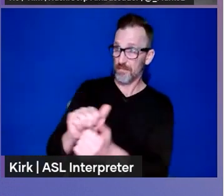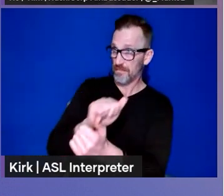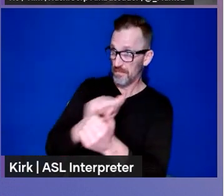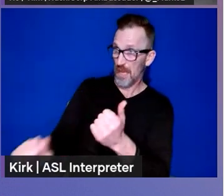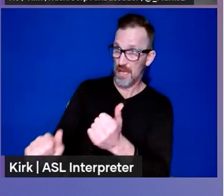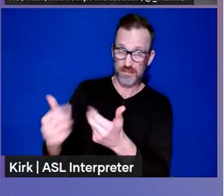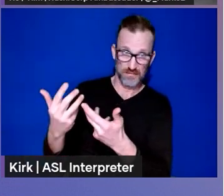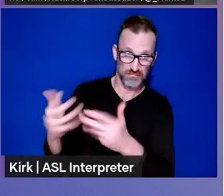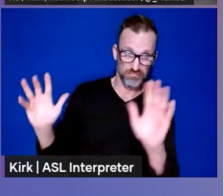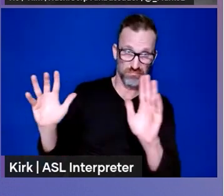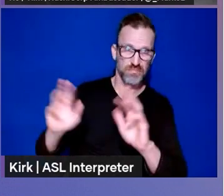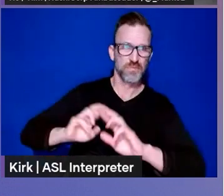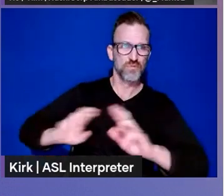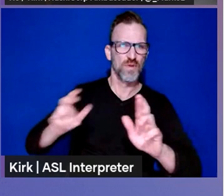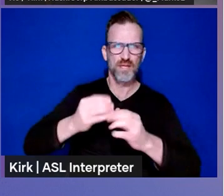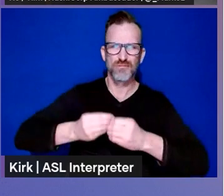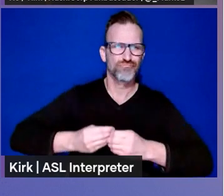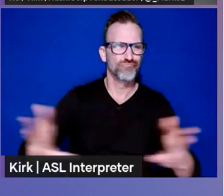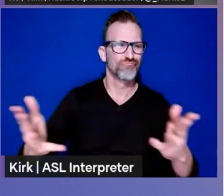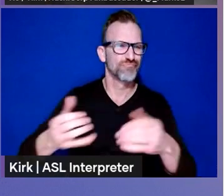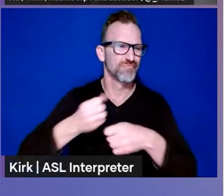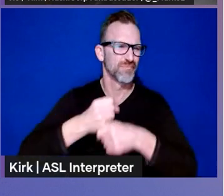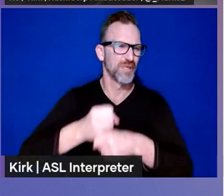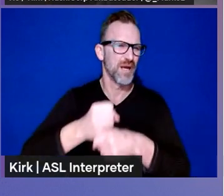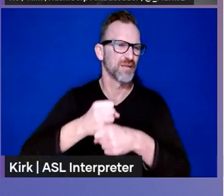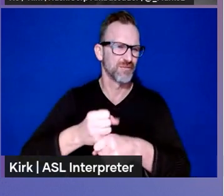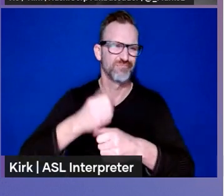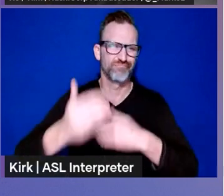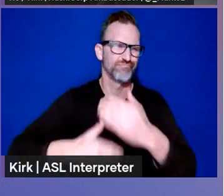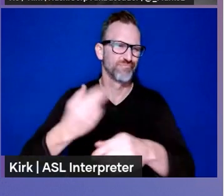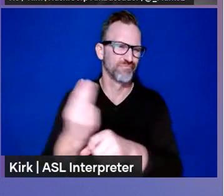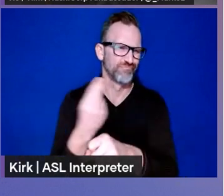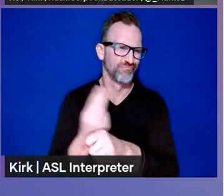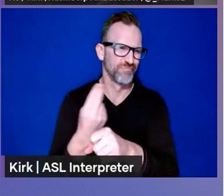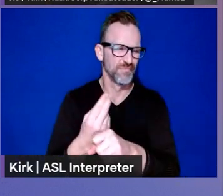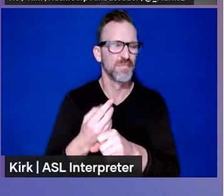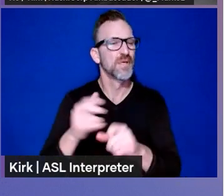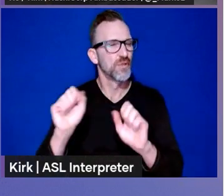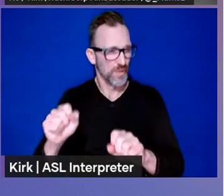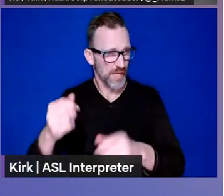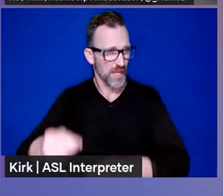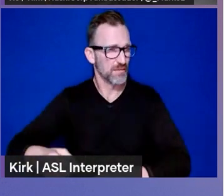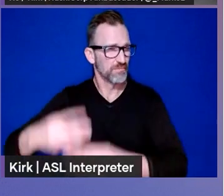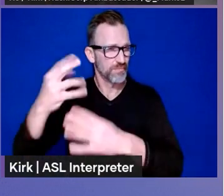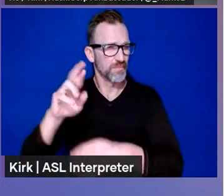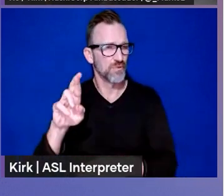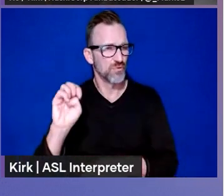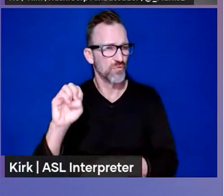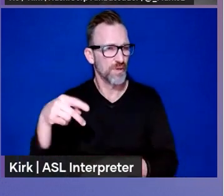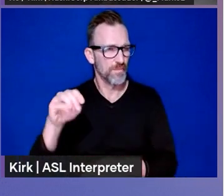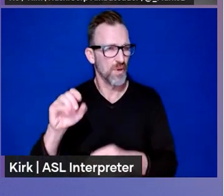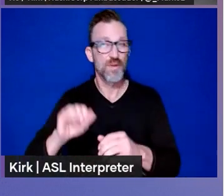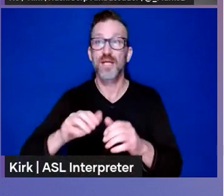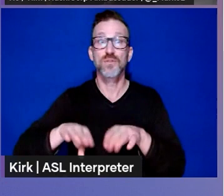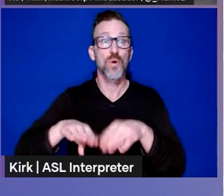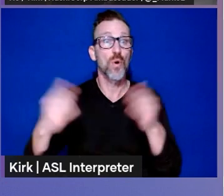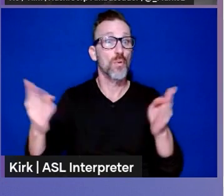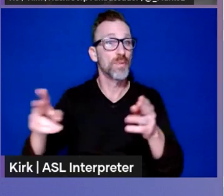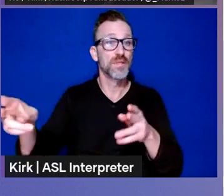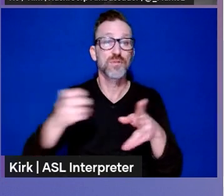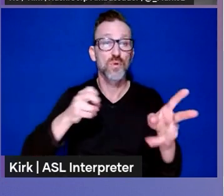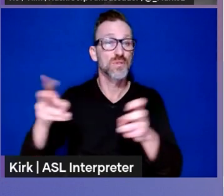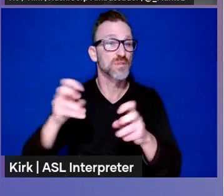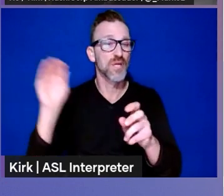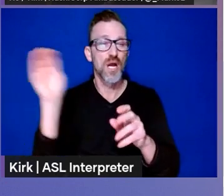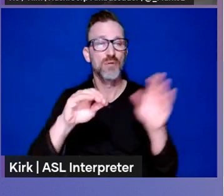for production use. Please go ahead and look at the repo. It's an open source product, Waypoint. Check the issues and please